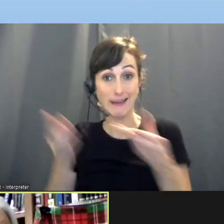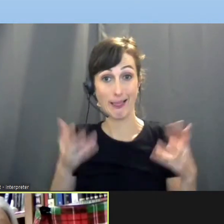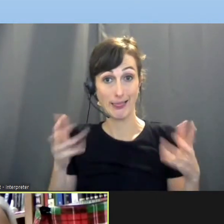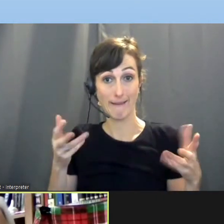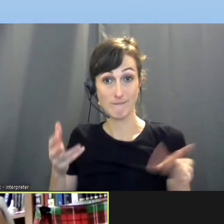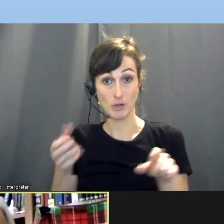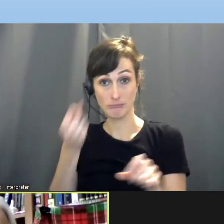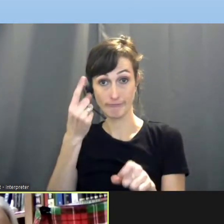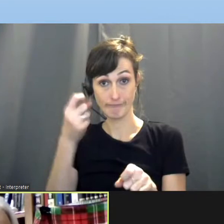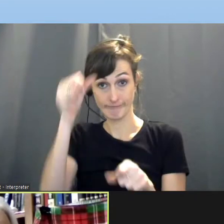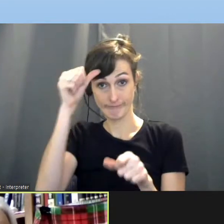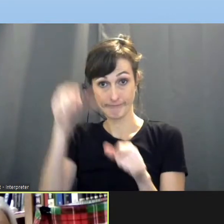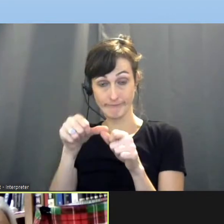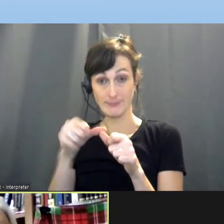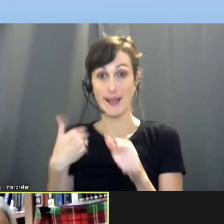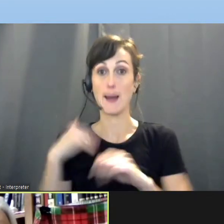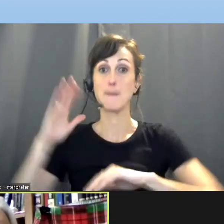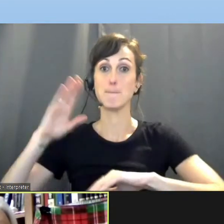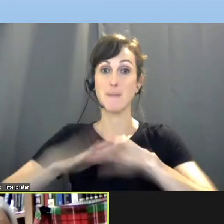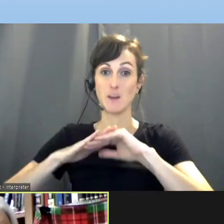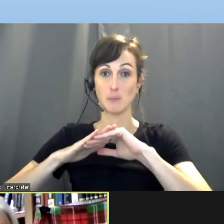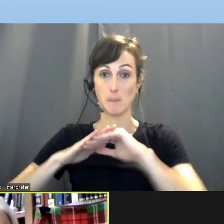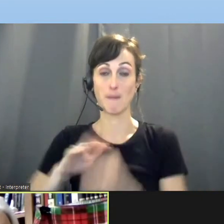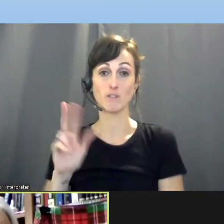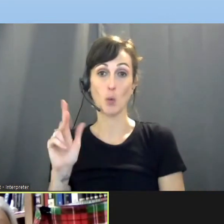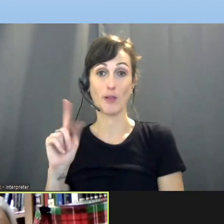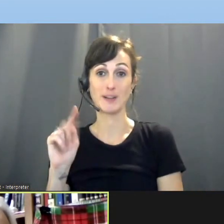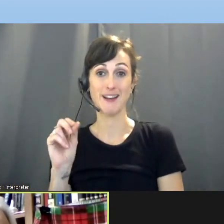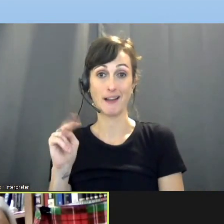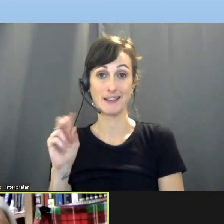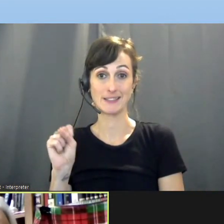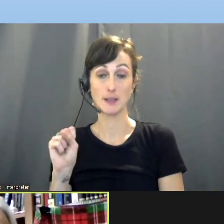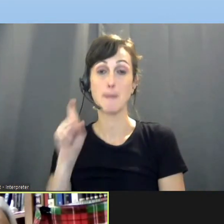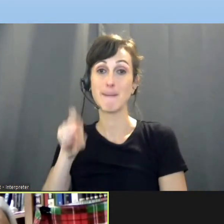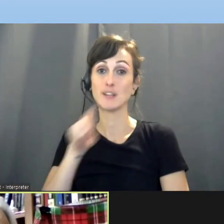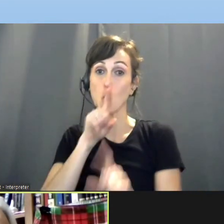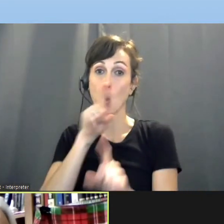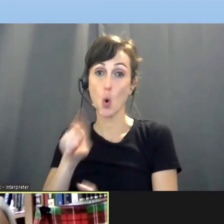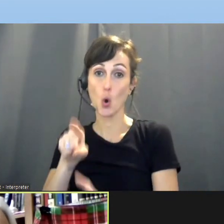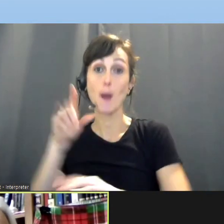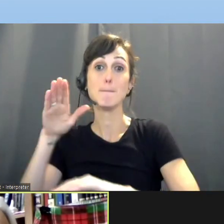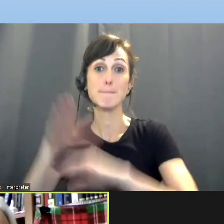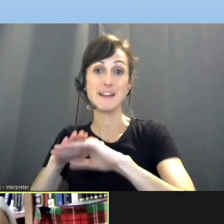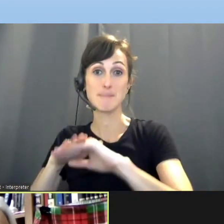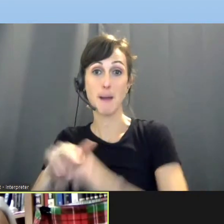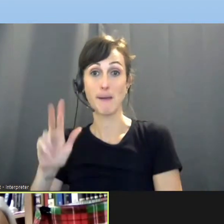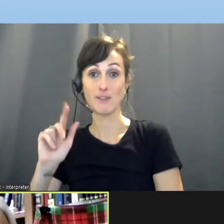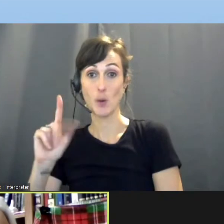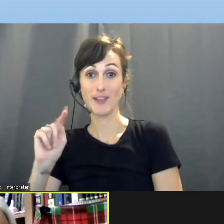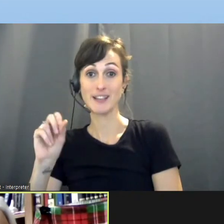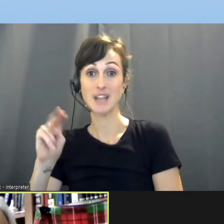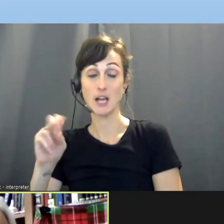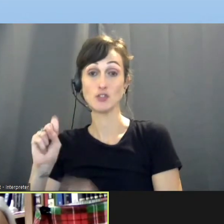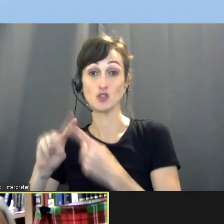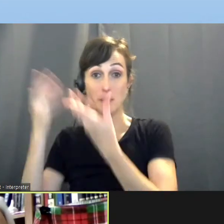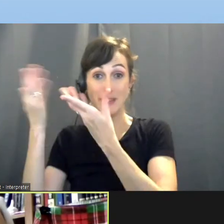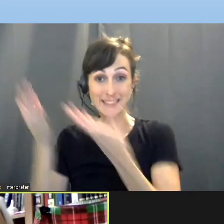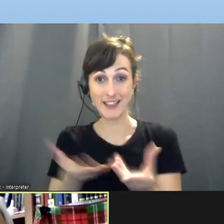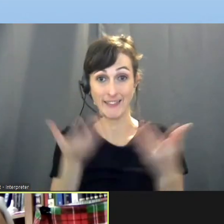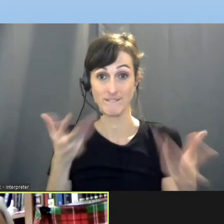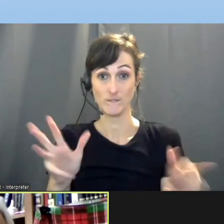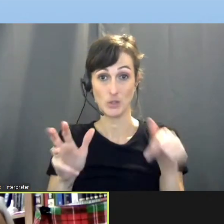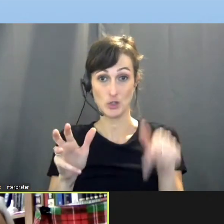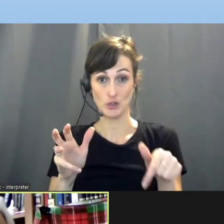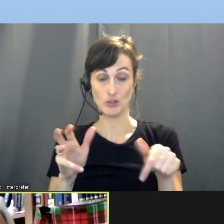minimum of 23 tons, had to order a minimum of 23 tons to be delivered in county, and it's in a